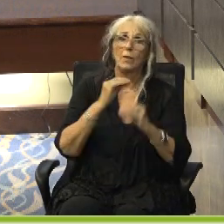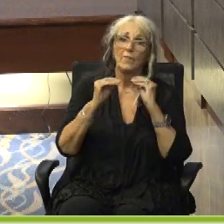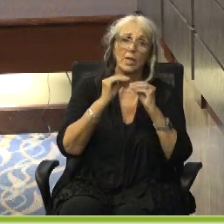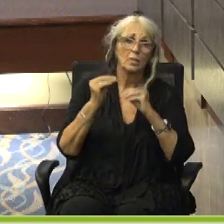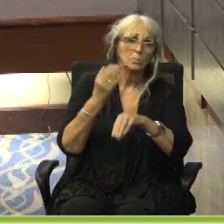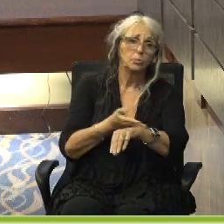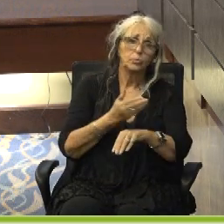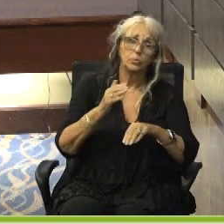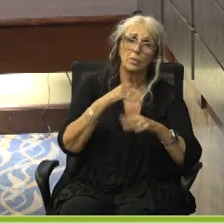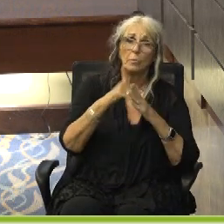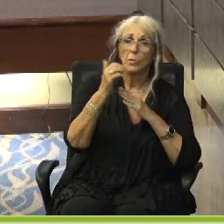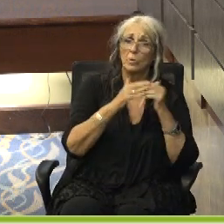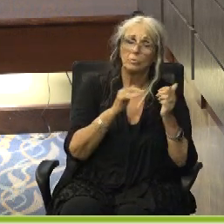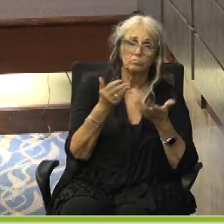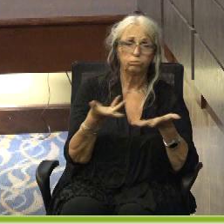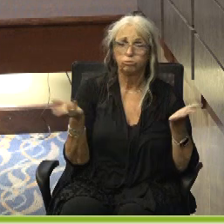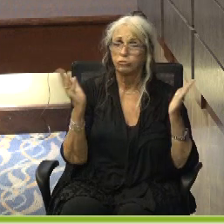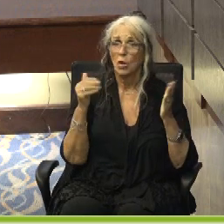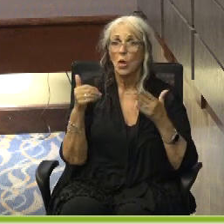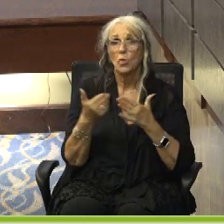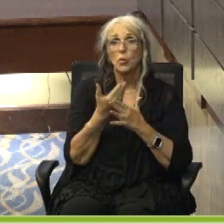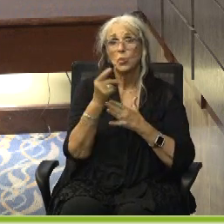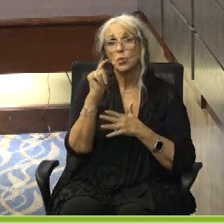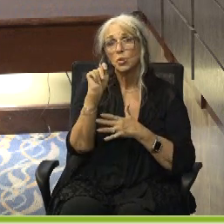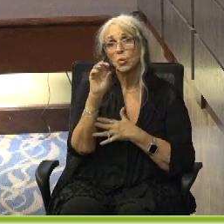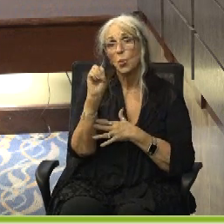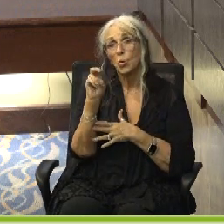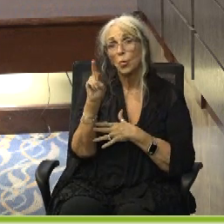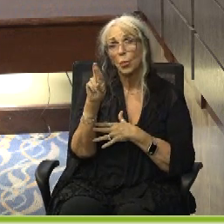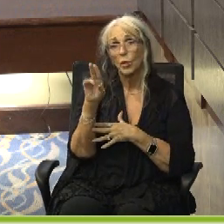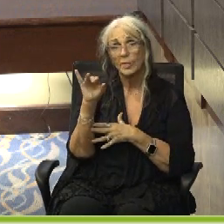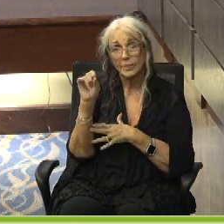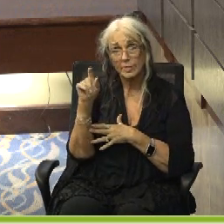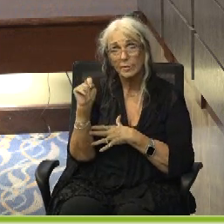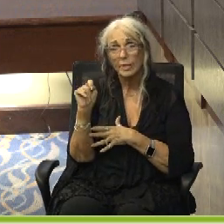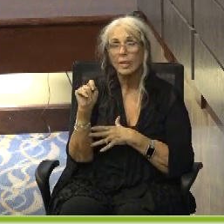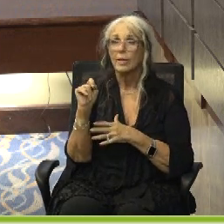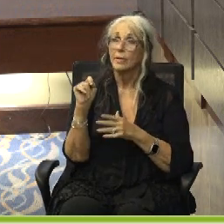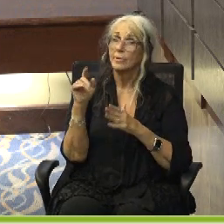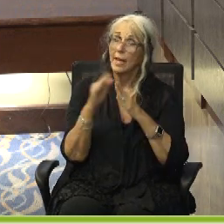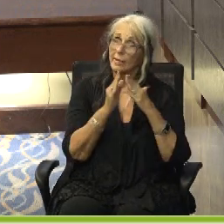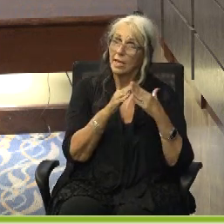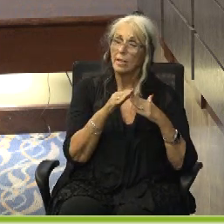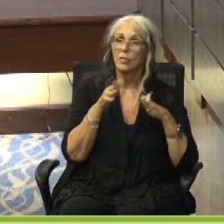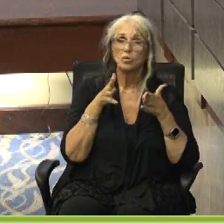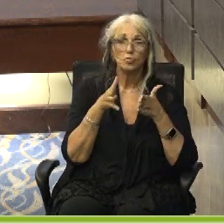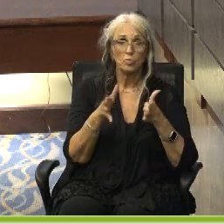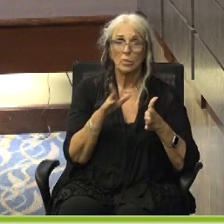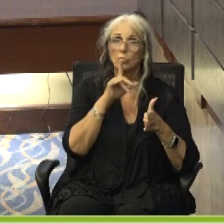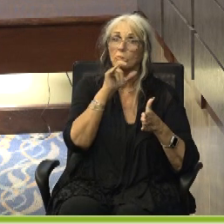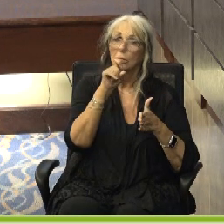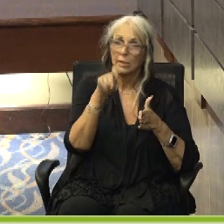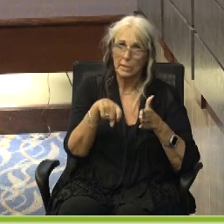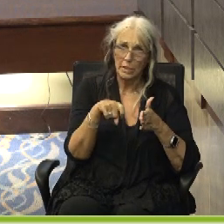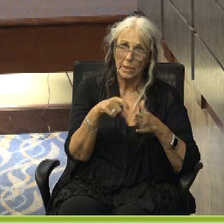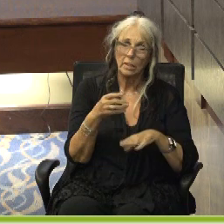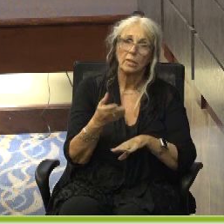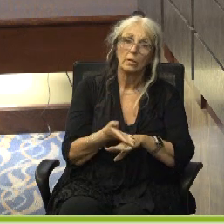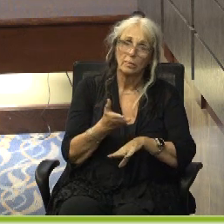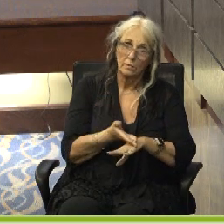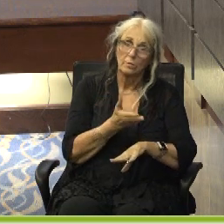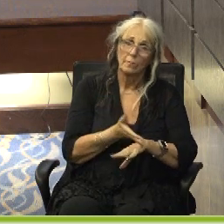because of the new tourist draws in our downtown, the streets in that area are in desperate need of